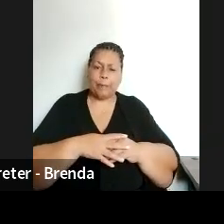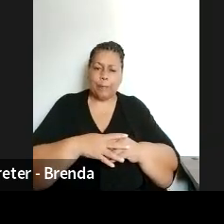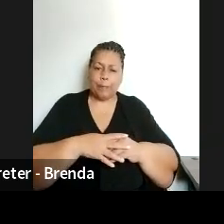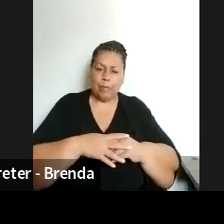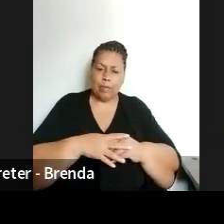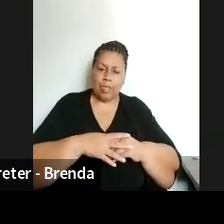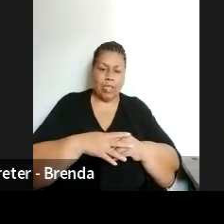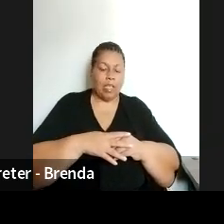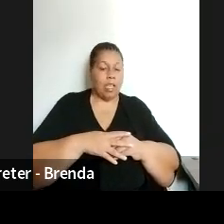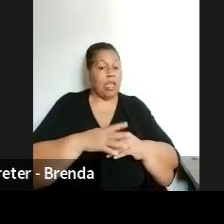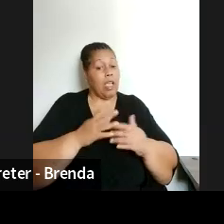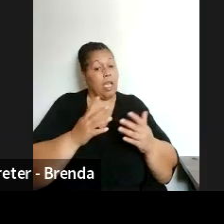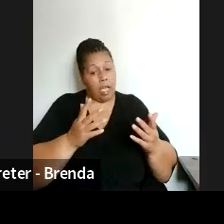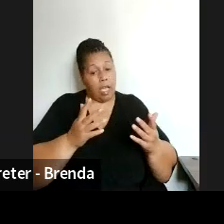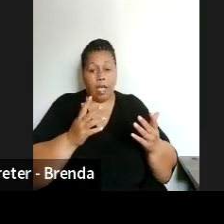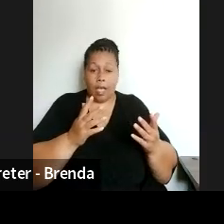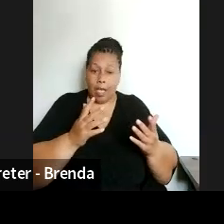I'd just say I